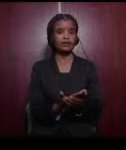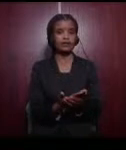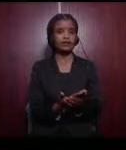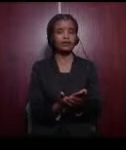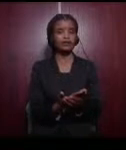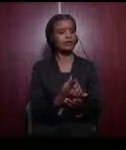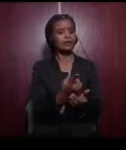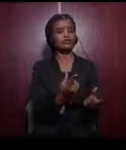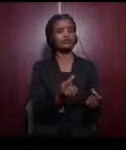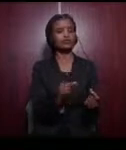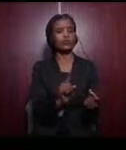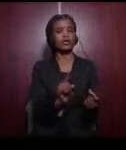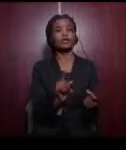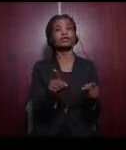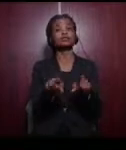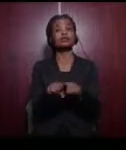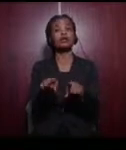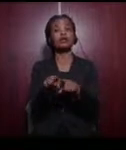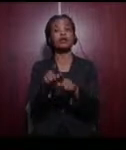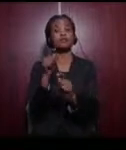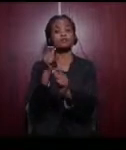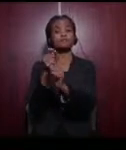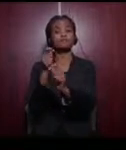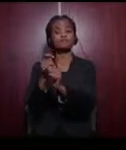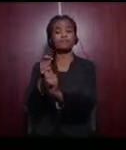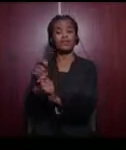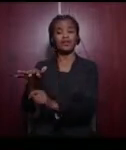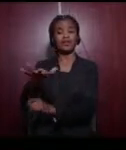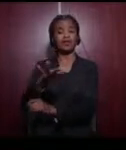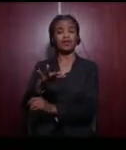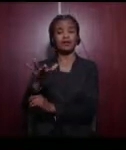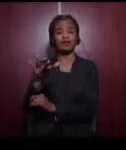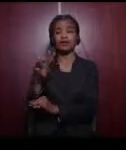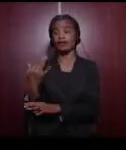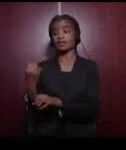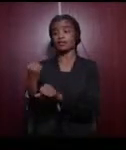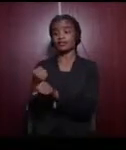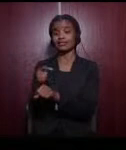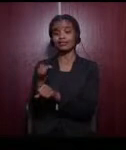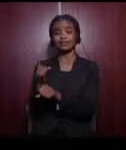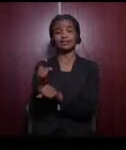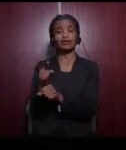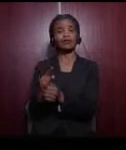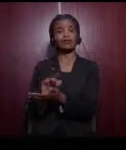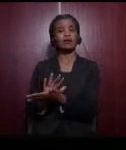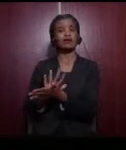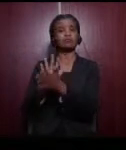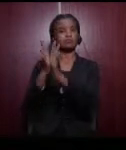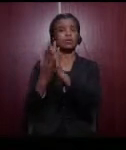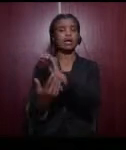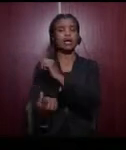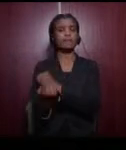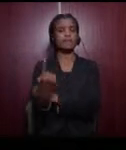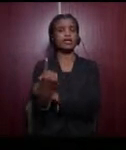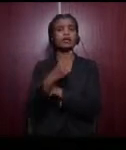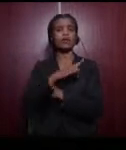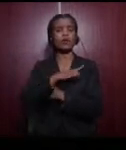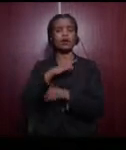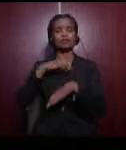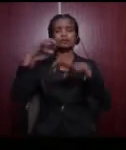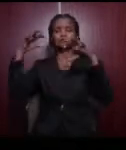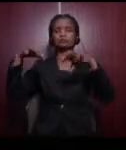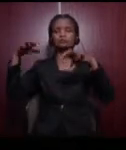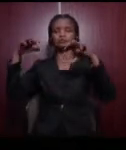sitting. Also, now last year, it was affected ngama floods. And we never saw even